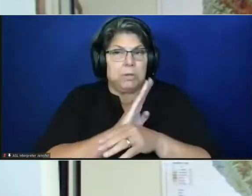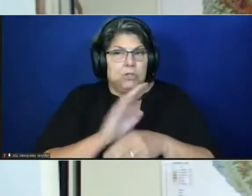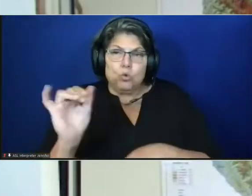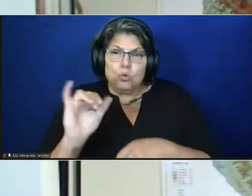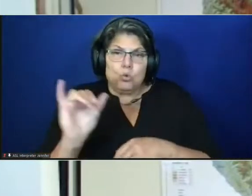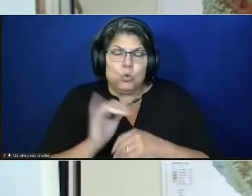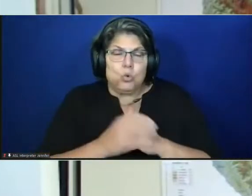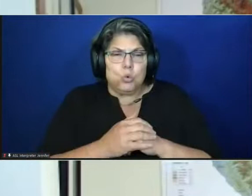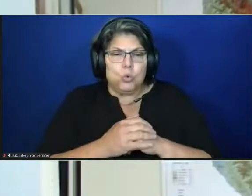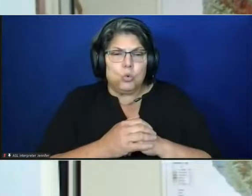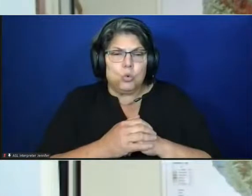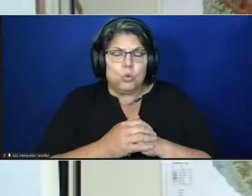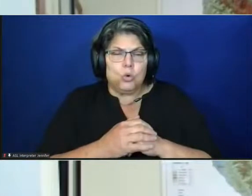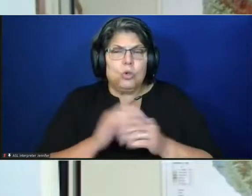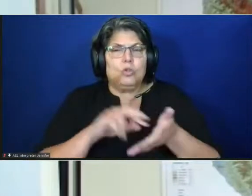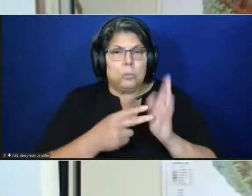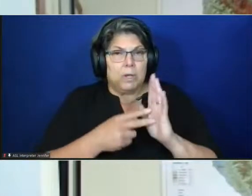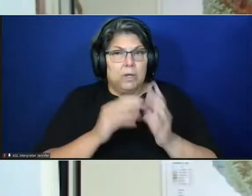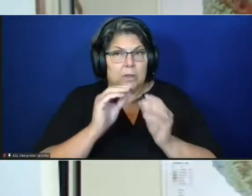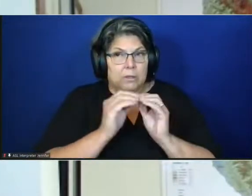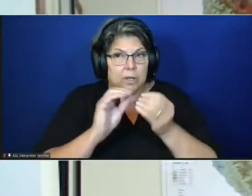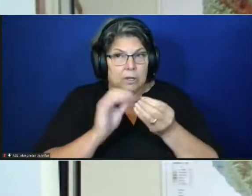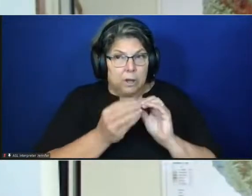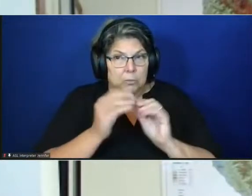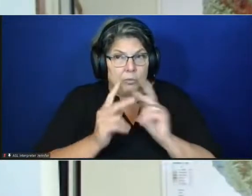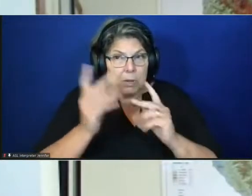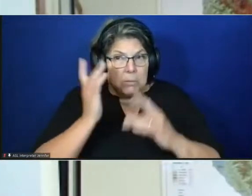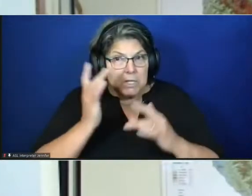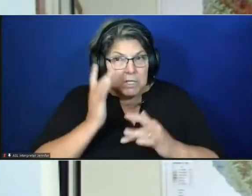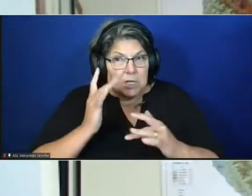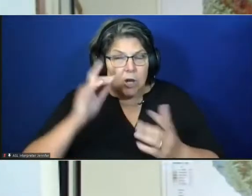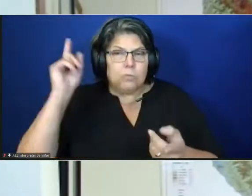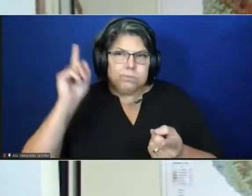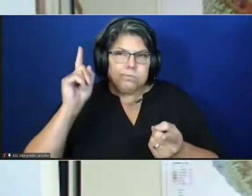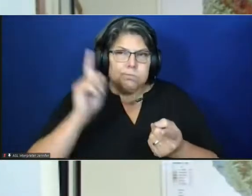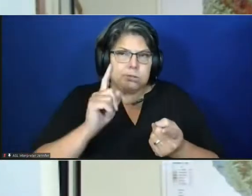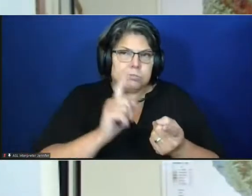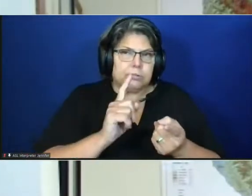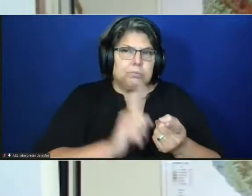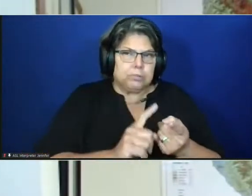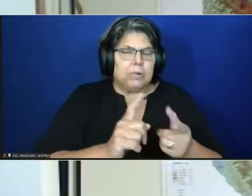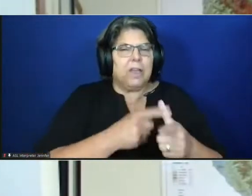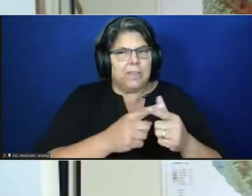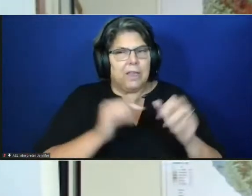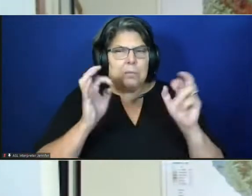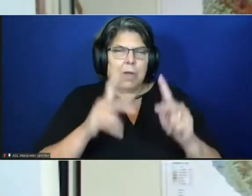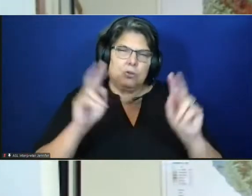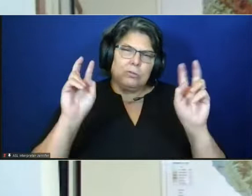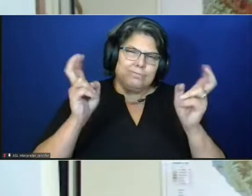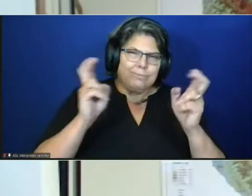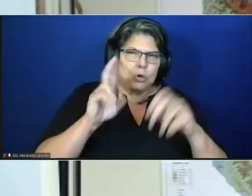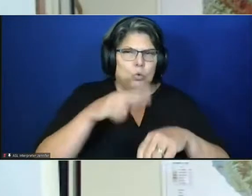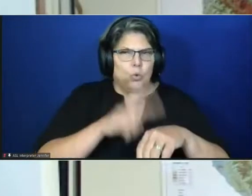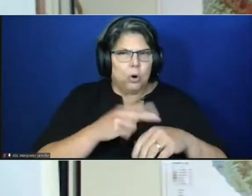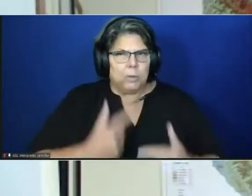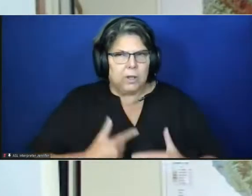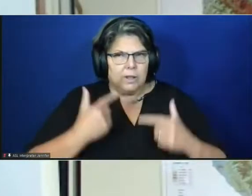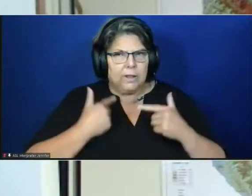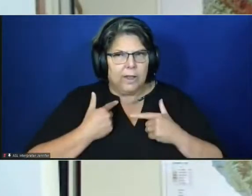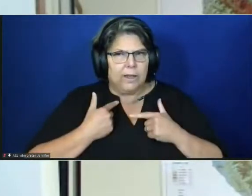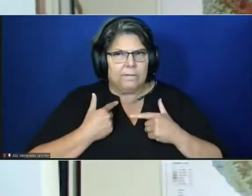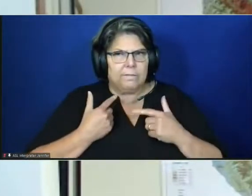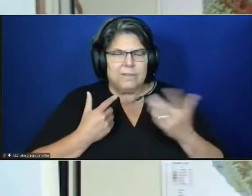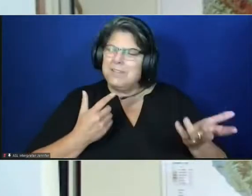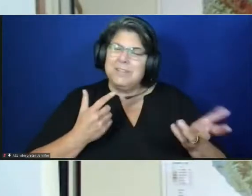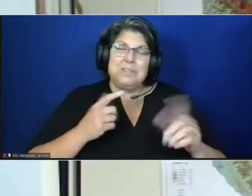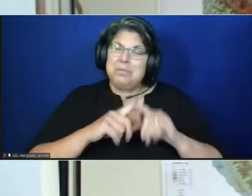well. The numbers will come down and we can return back to a more normal life. I think that we're thinking now that we're not going to wipe COVID